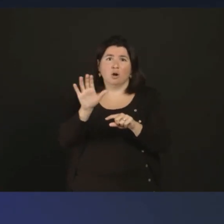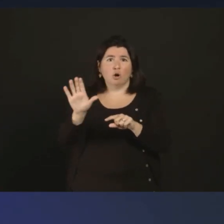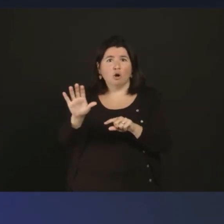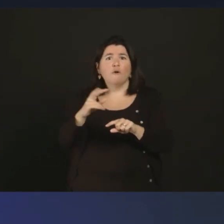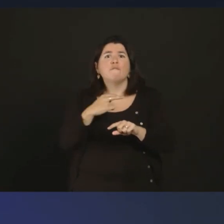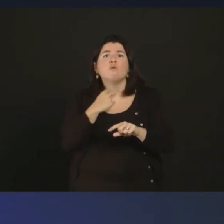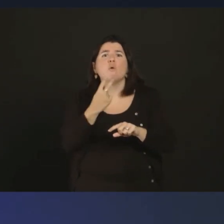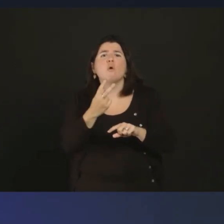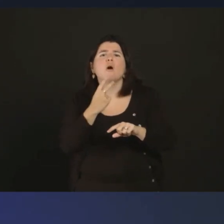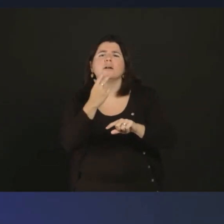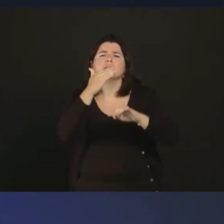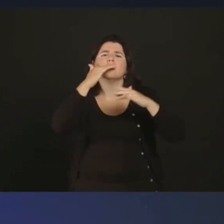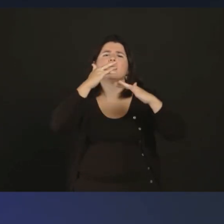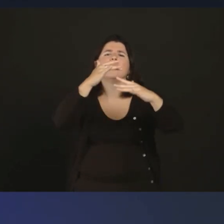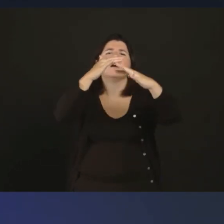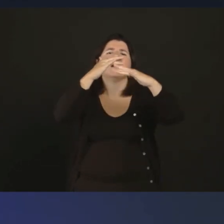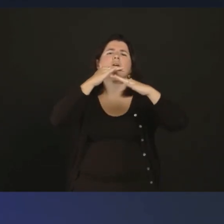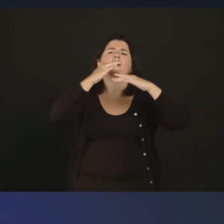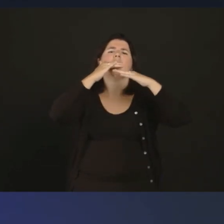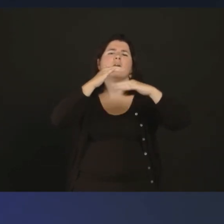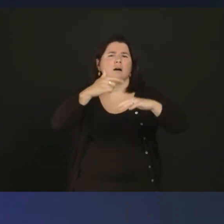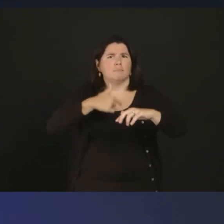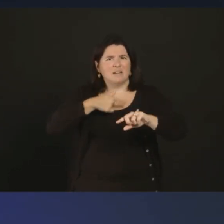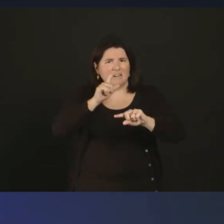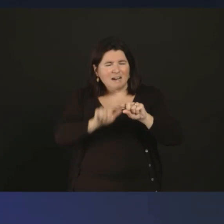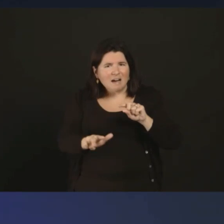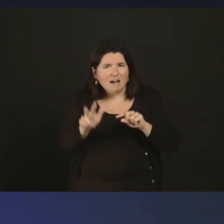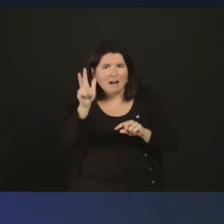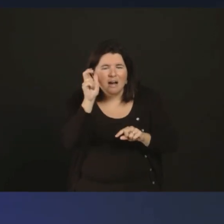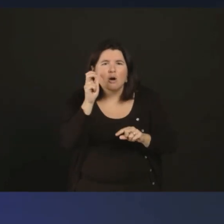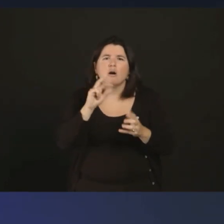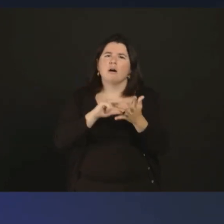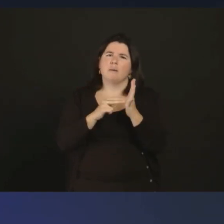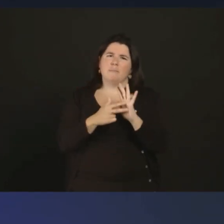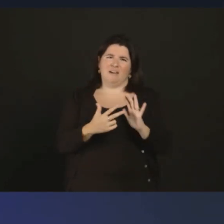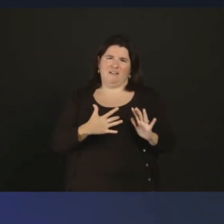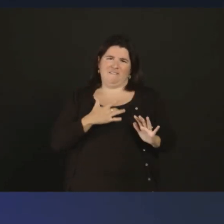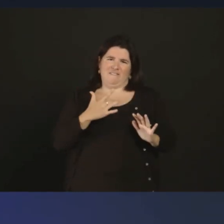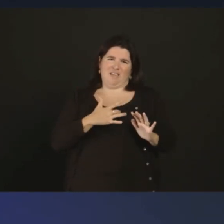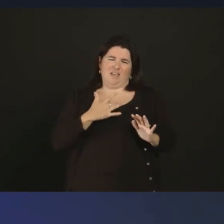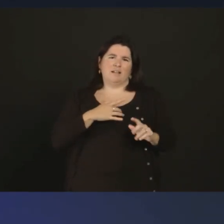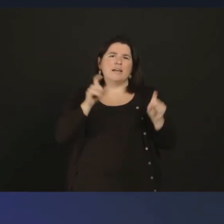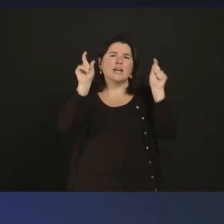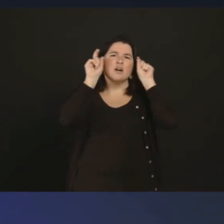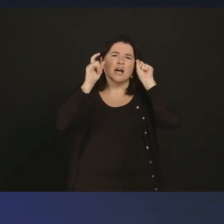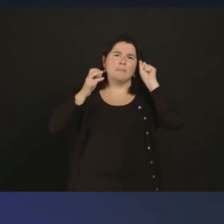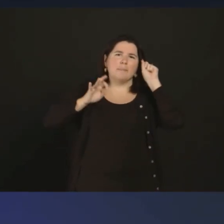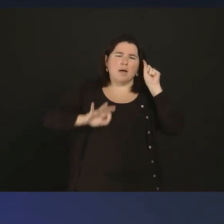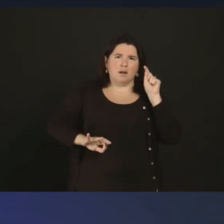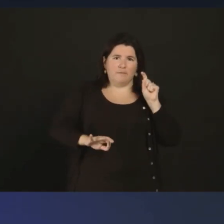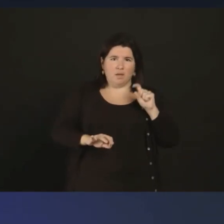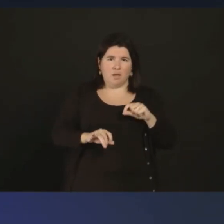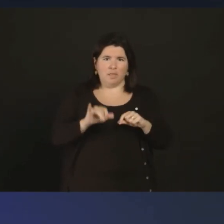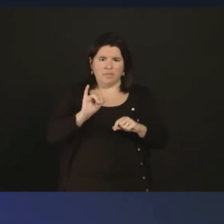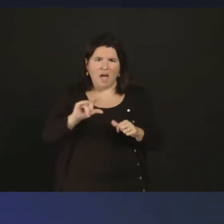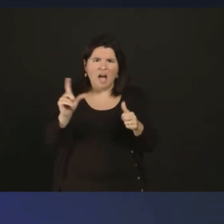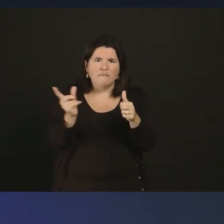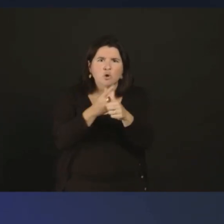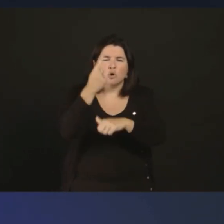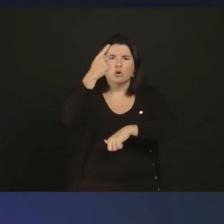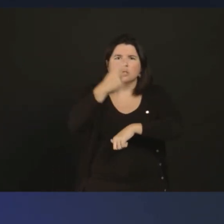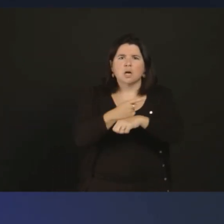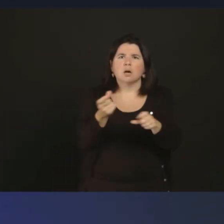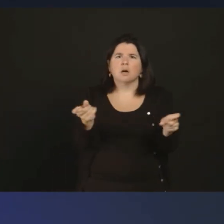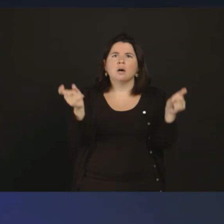beautiful voice, I knew I'd benefit from the hearing aids. My shock on the first day of getting them was walking out